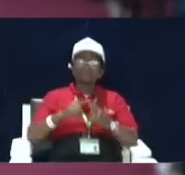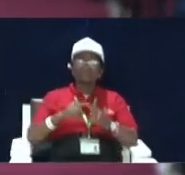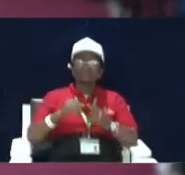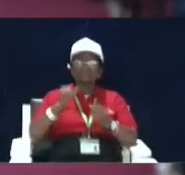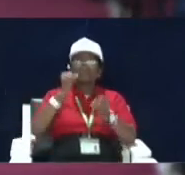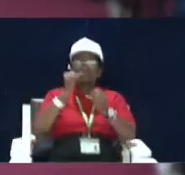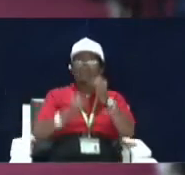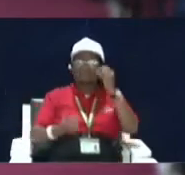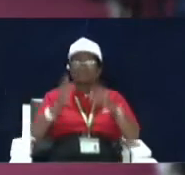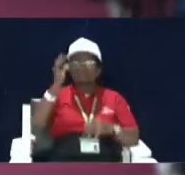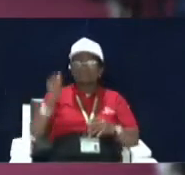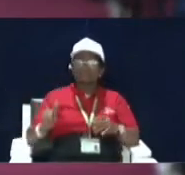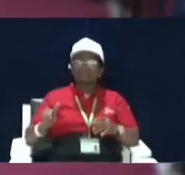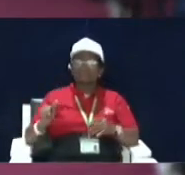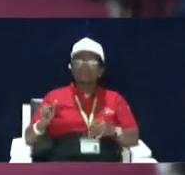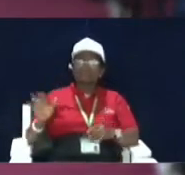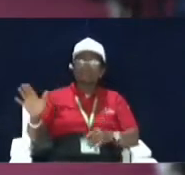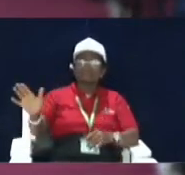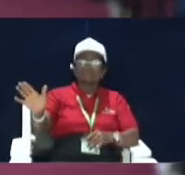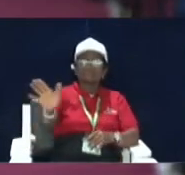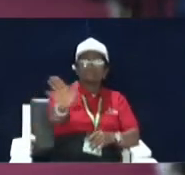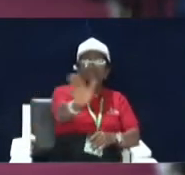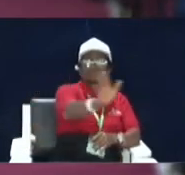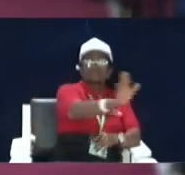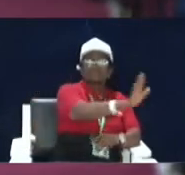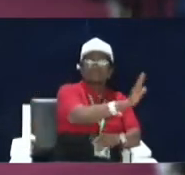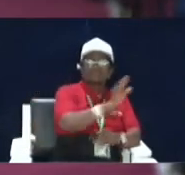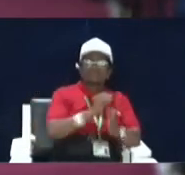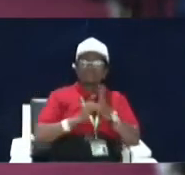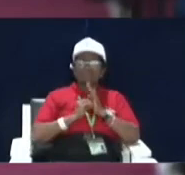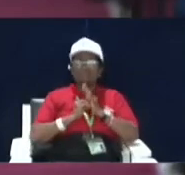finally, your own personal request.